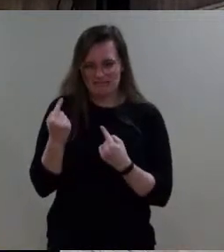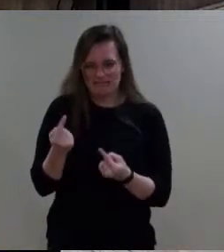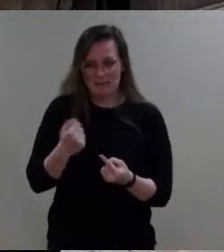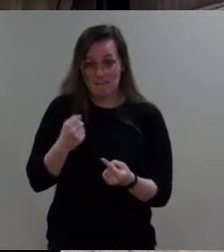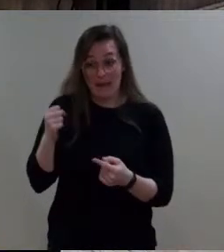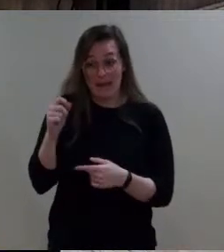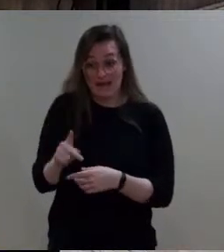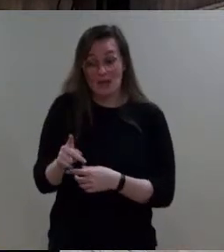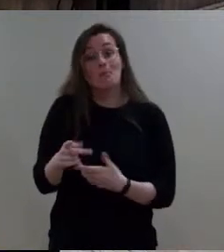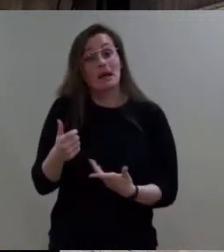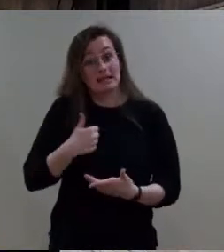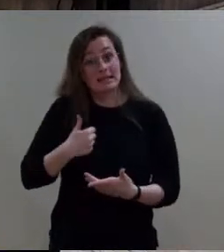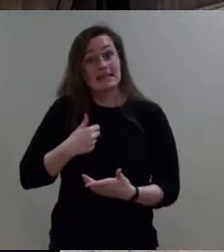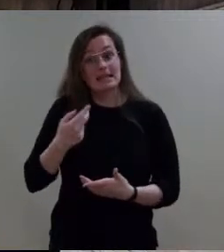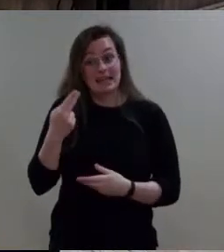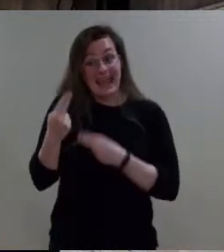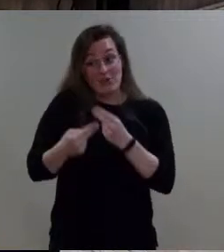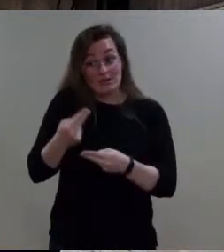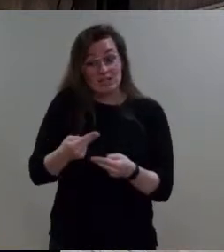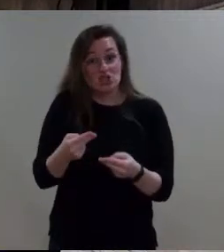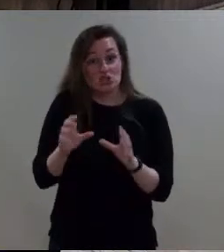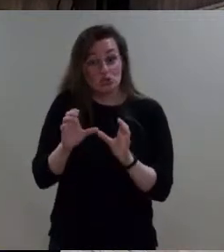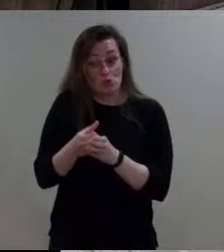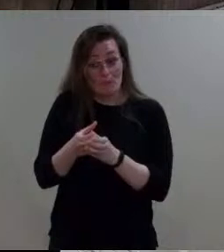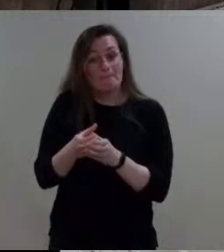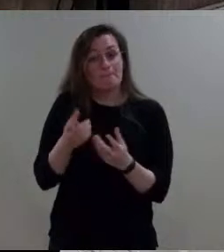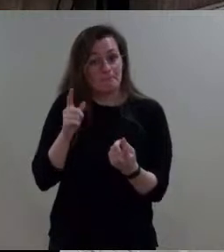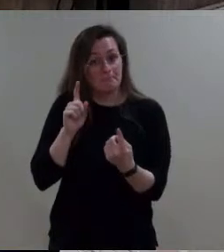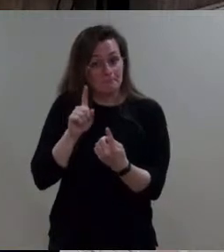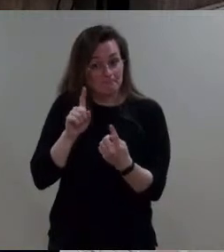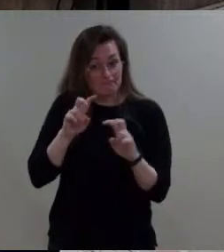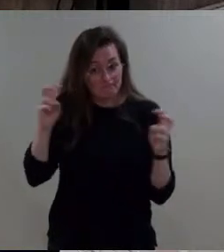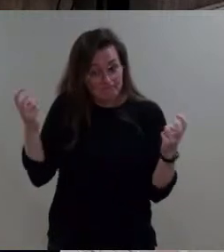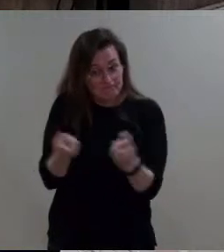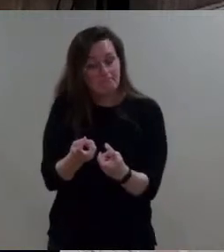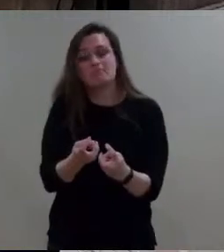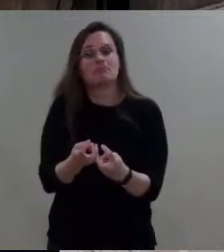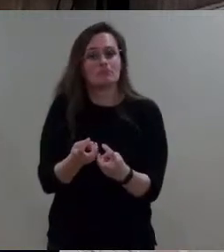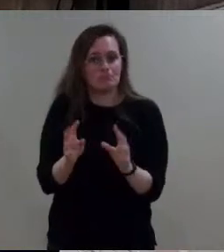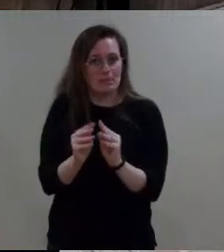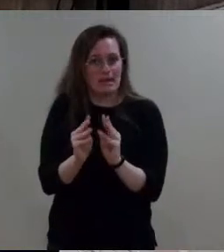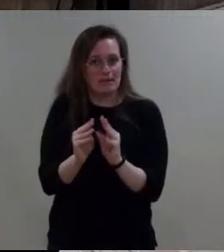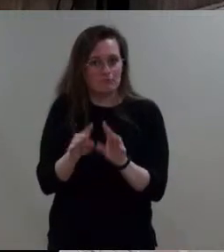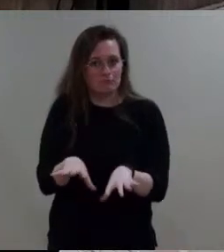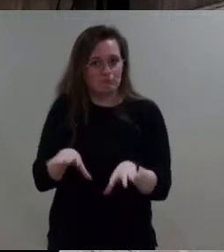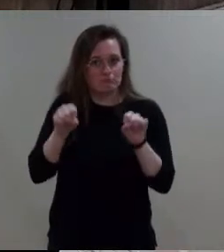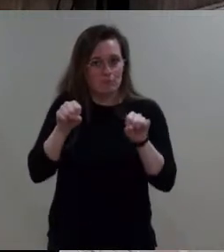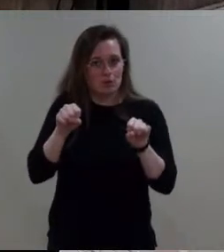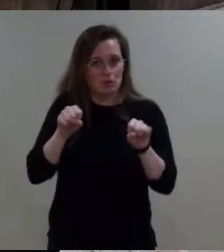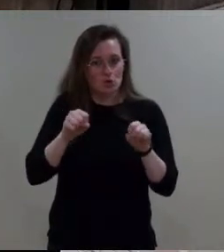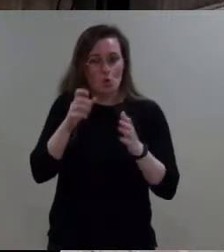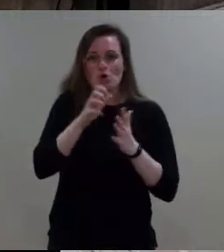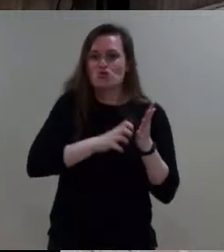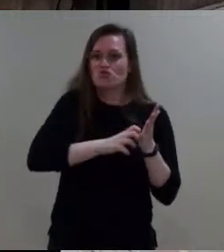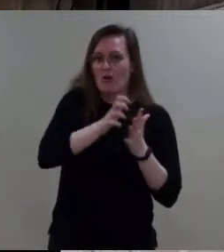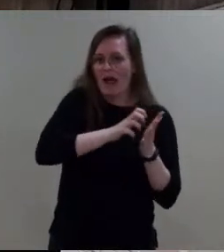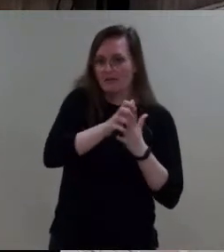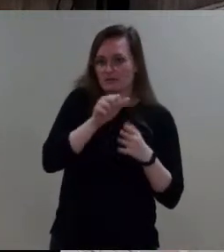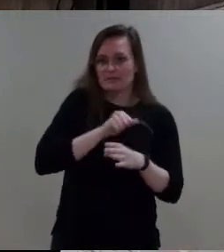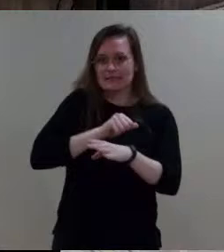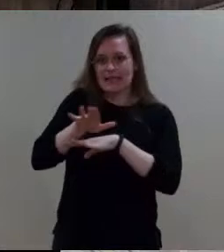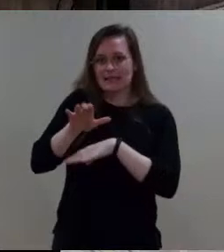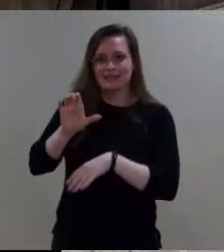meet, and we passed the draft bylaw on to the CAO and solicitor for